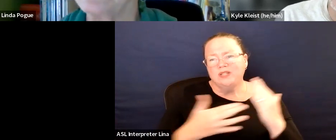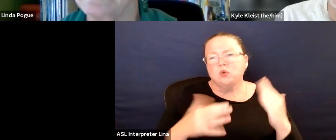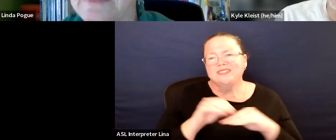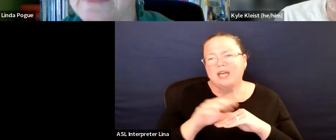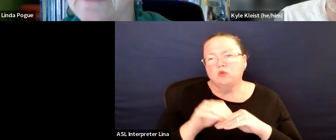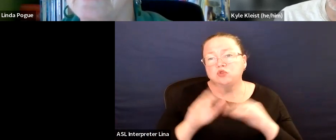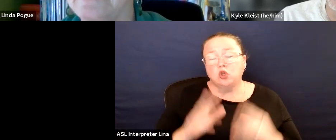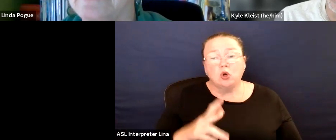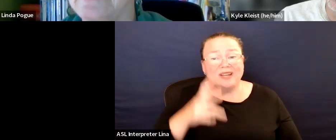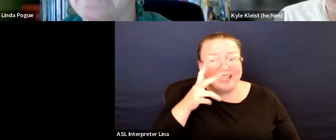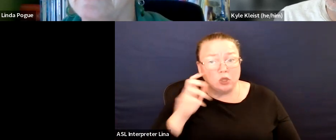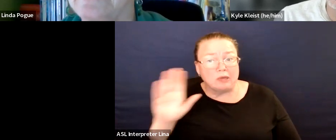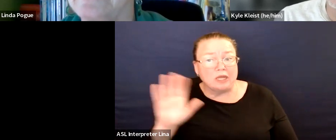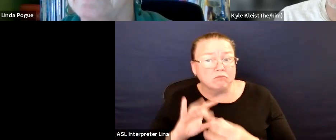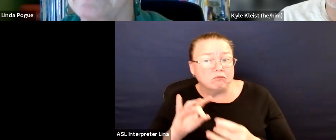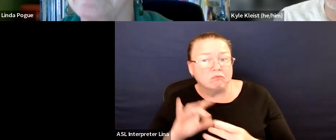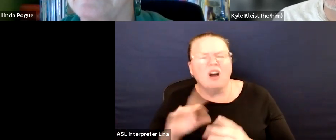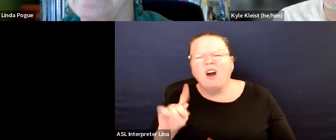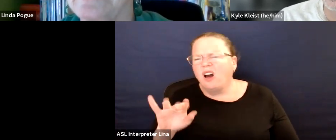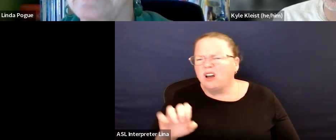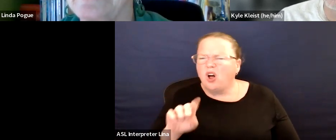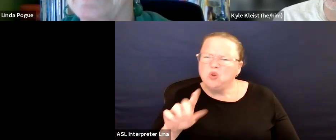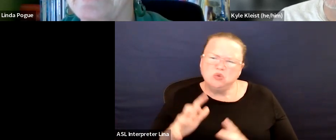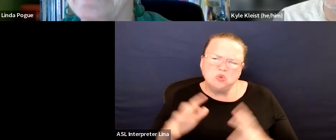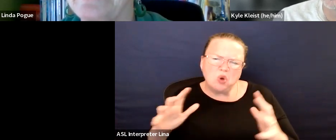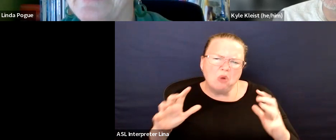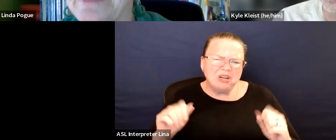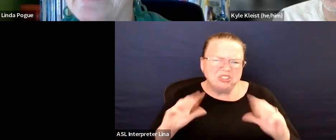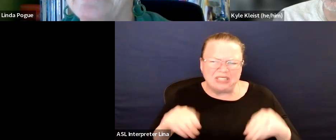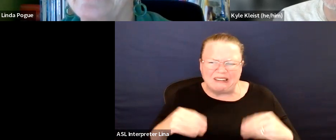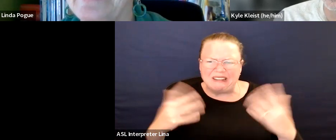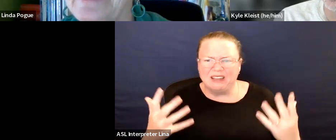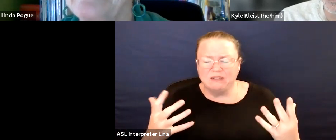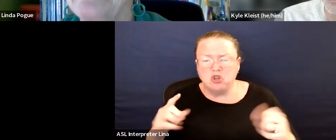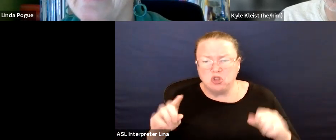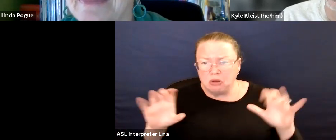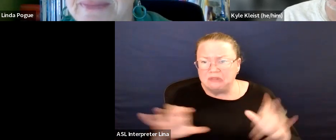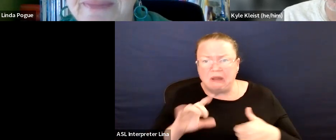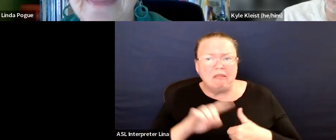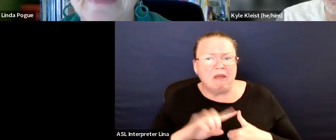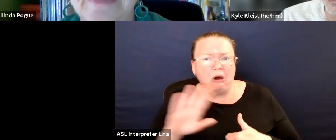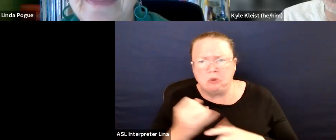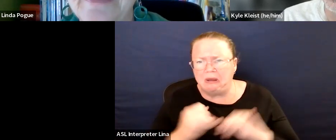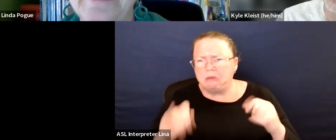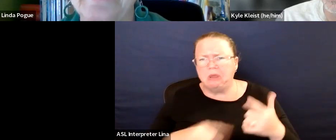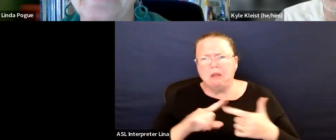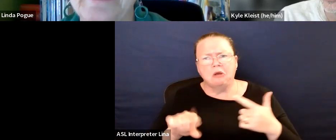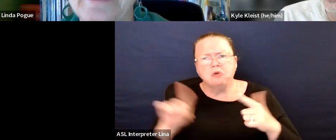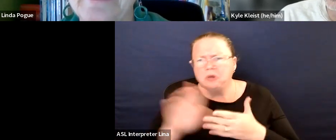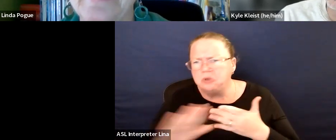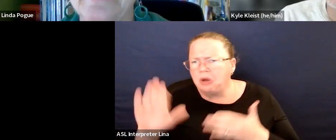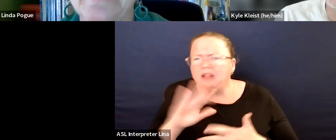just hearing it from him saying, Kyle, you have so much to give. It's like, look at, you've done this, you're independent, you're going to college, you're doing